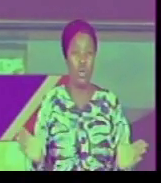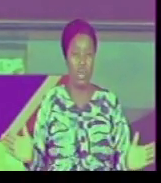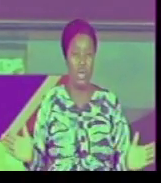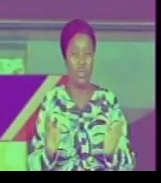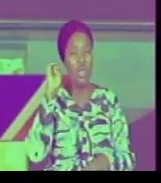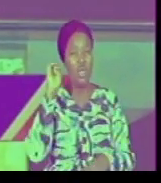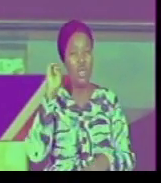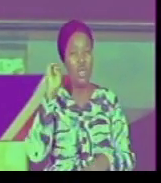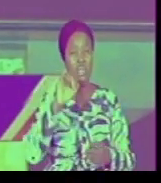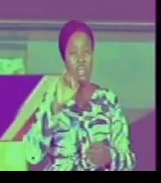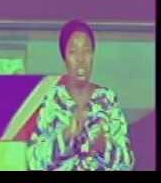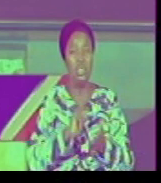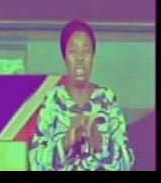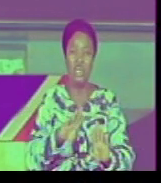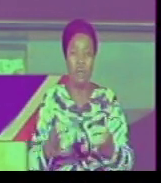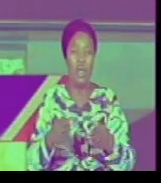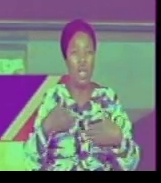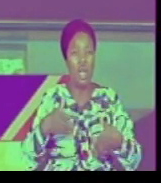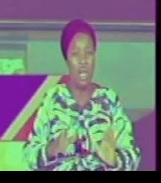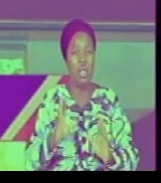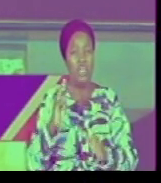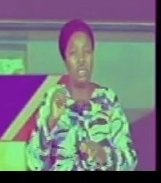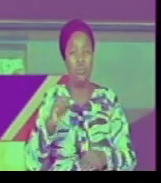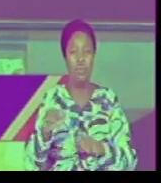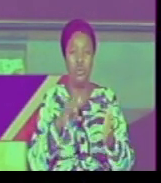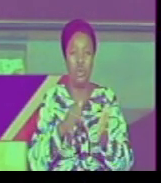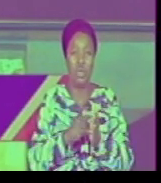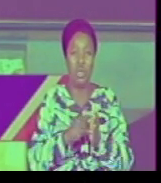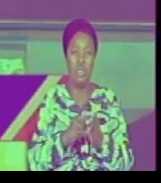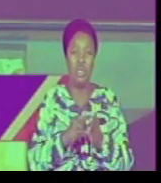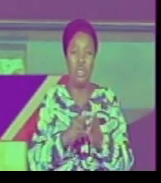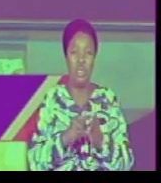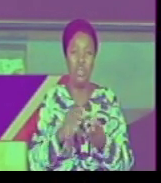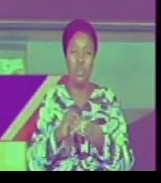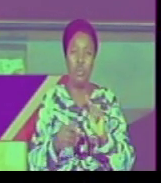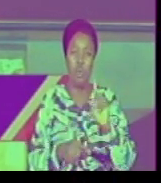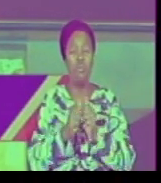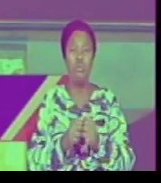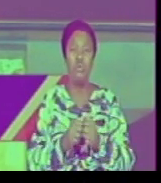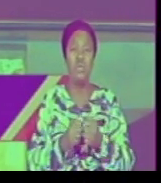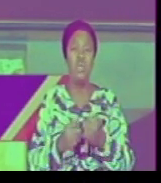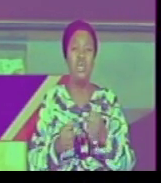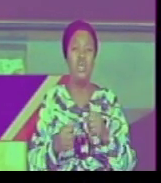it, number one, with simplicity.